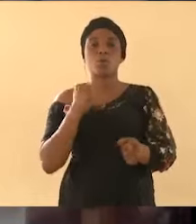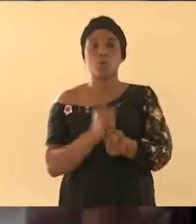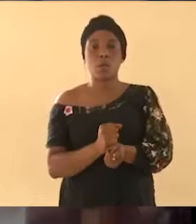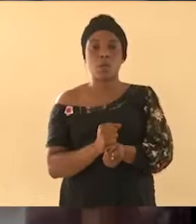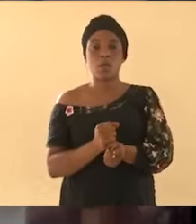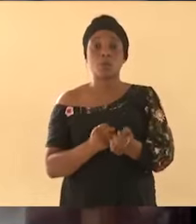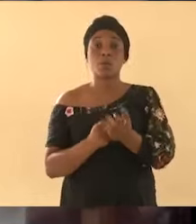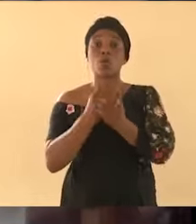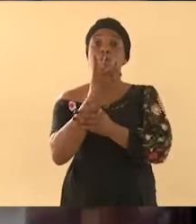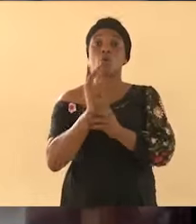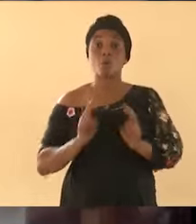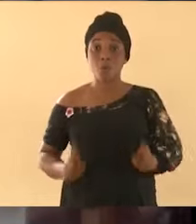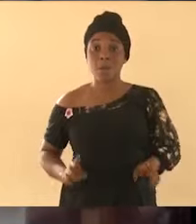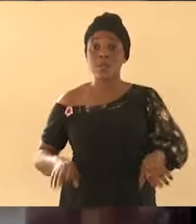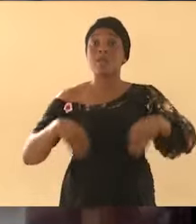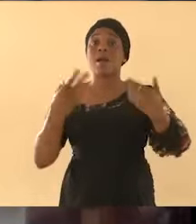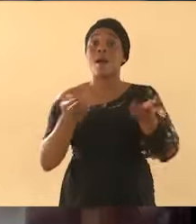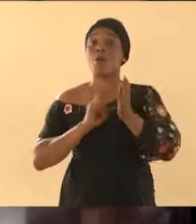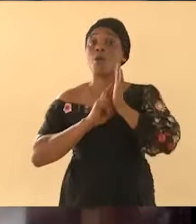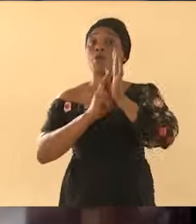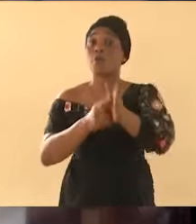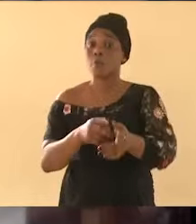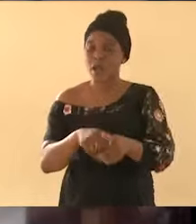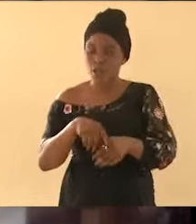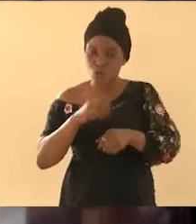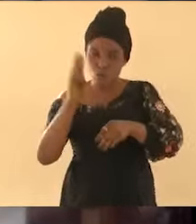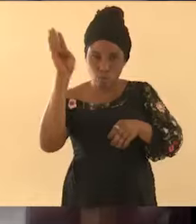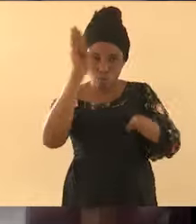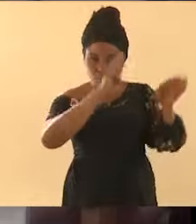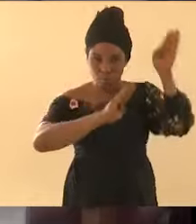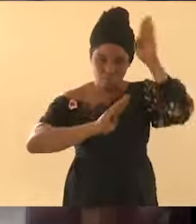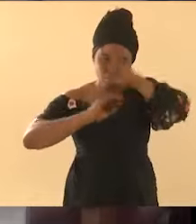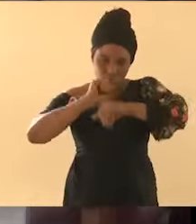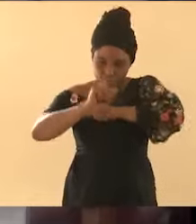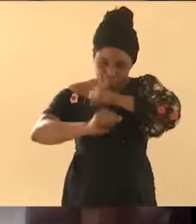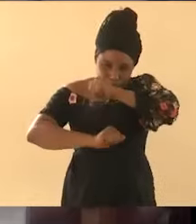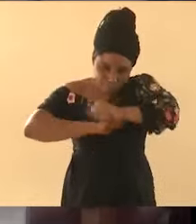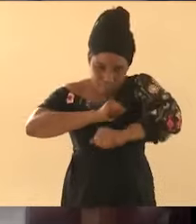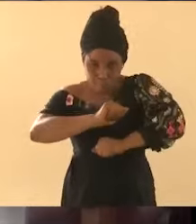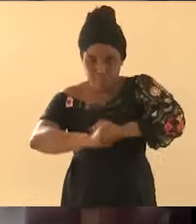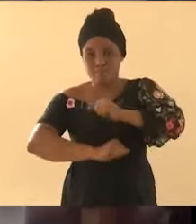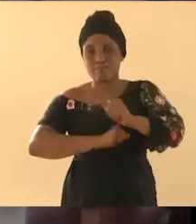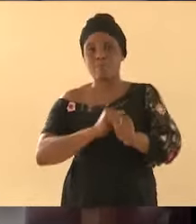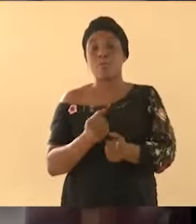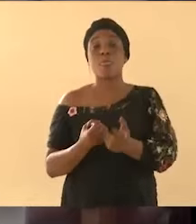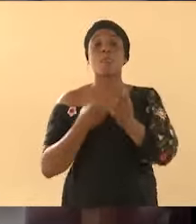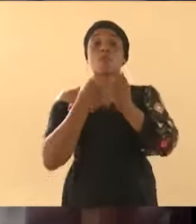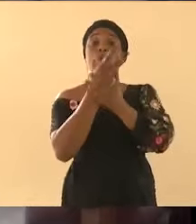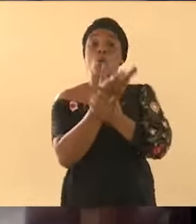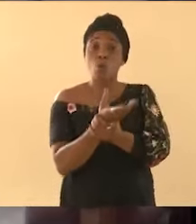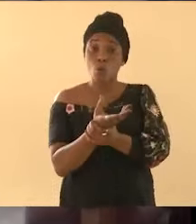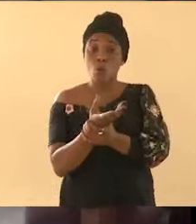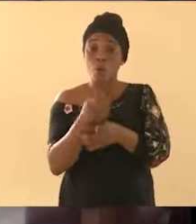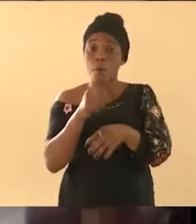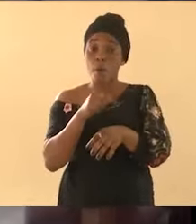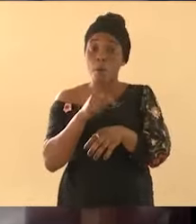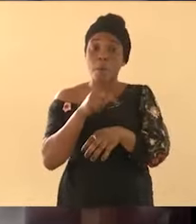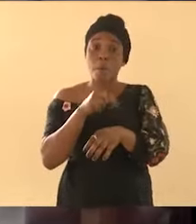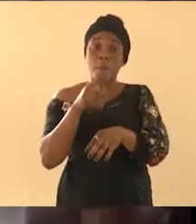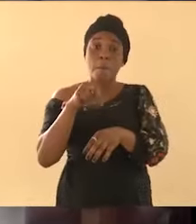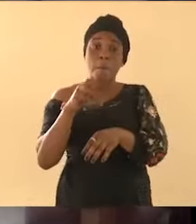What makes a real grown-up human being is how you respond to suffering. A really